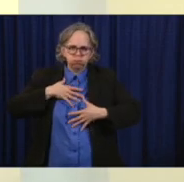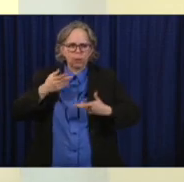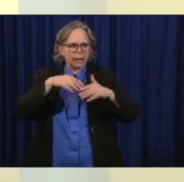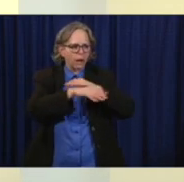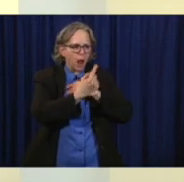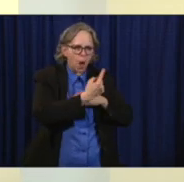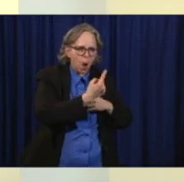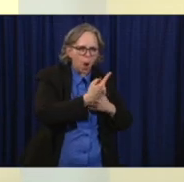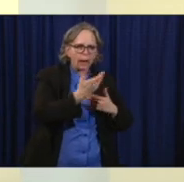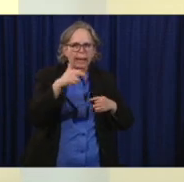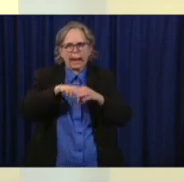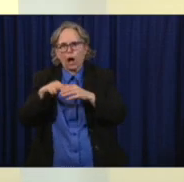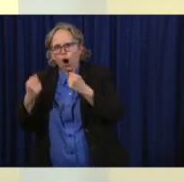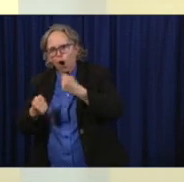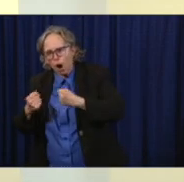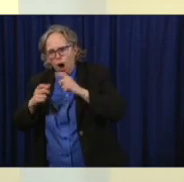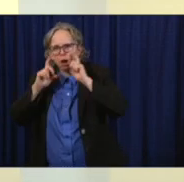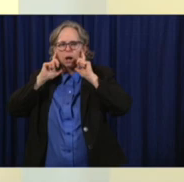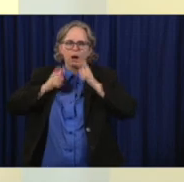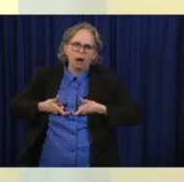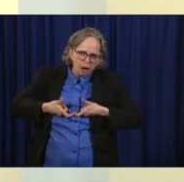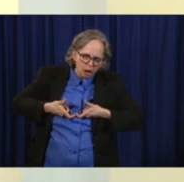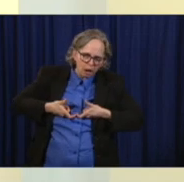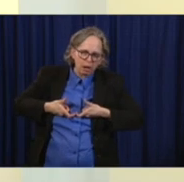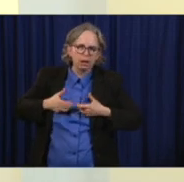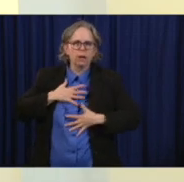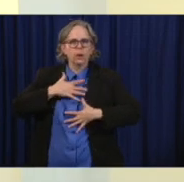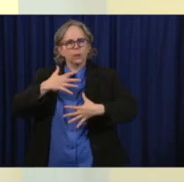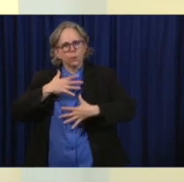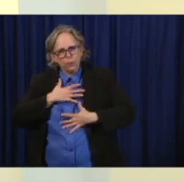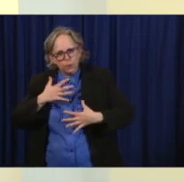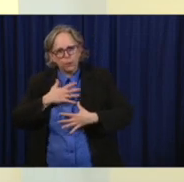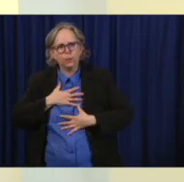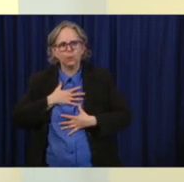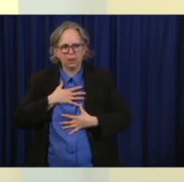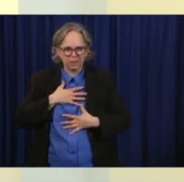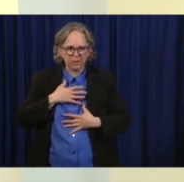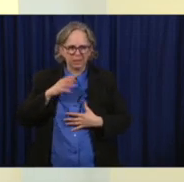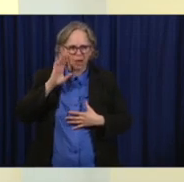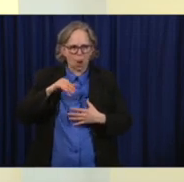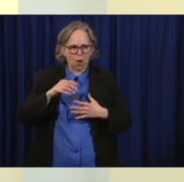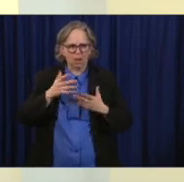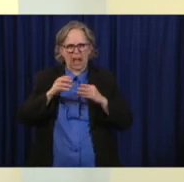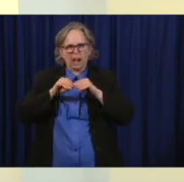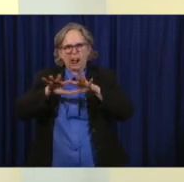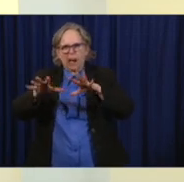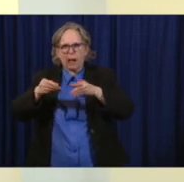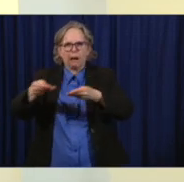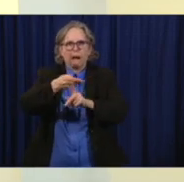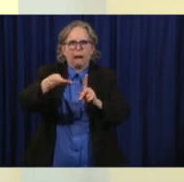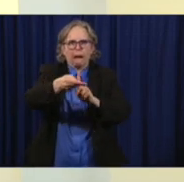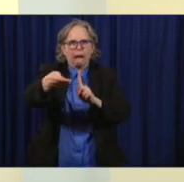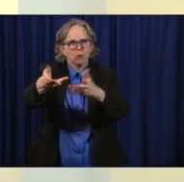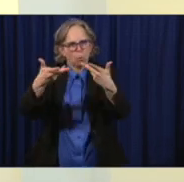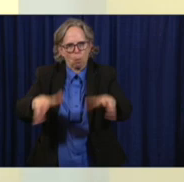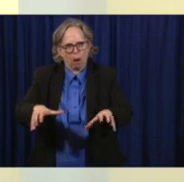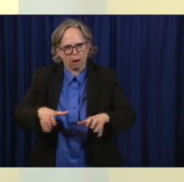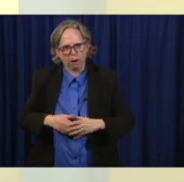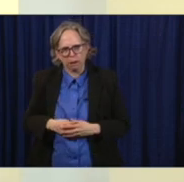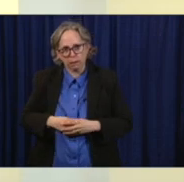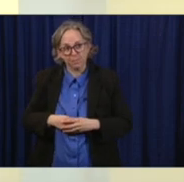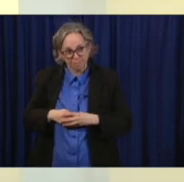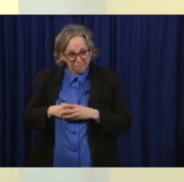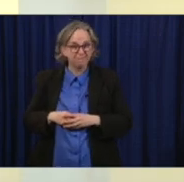car, someplace that you know you're not going to be putting someone else at risk. So, but I do want to say that it shouldn't be